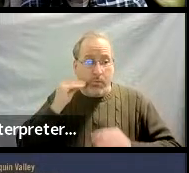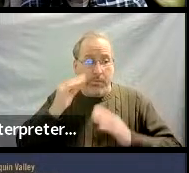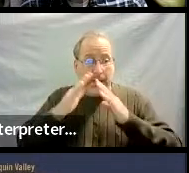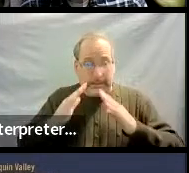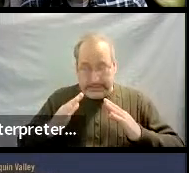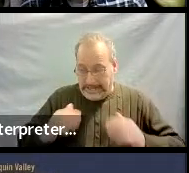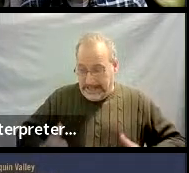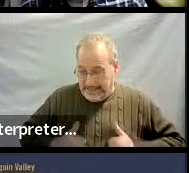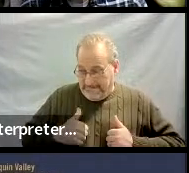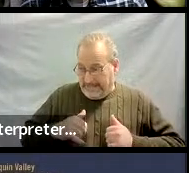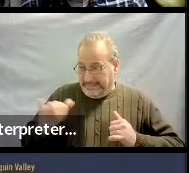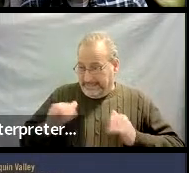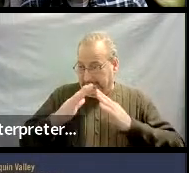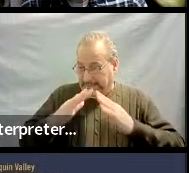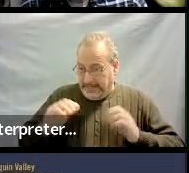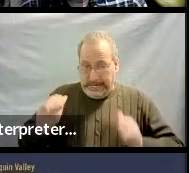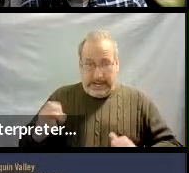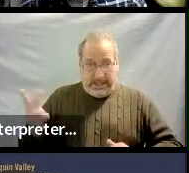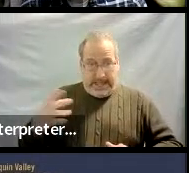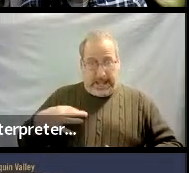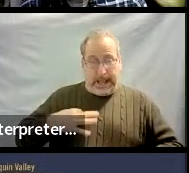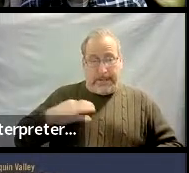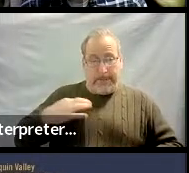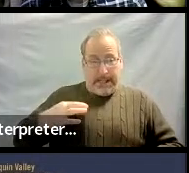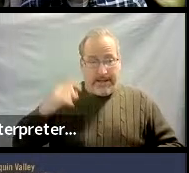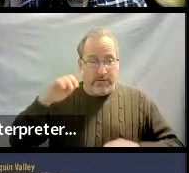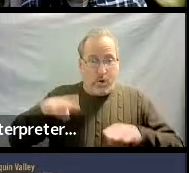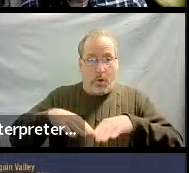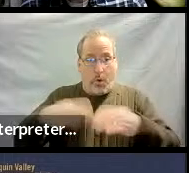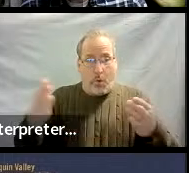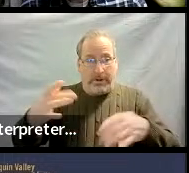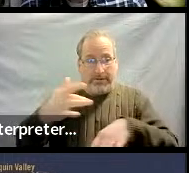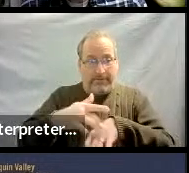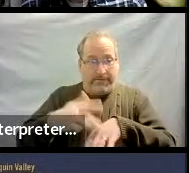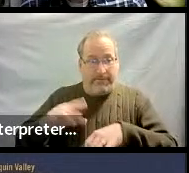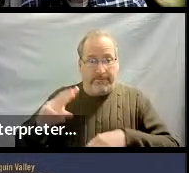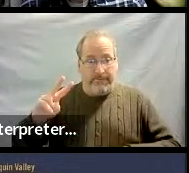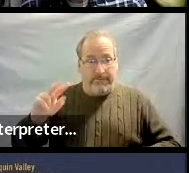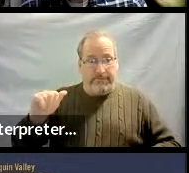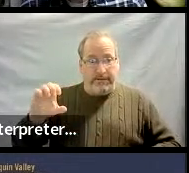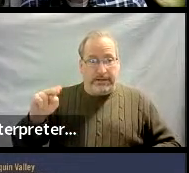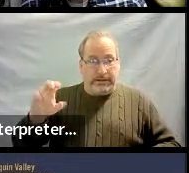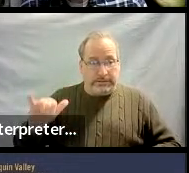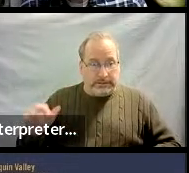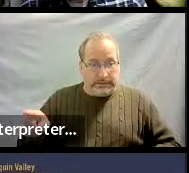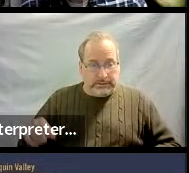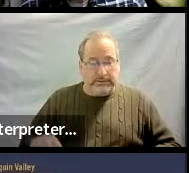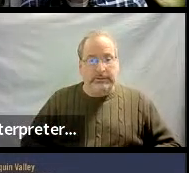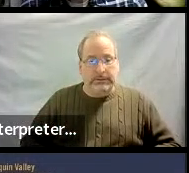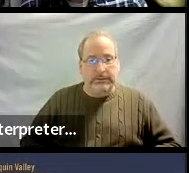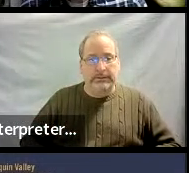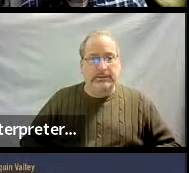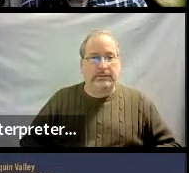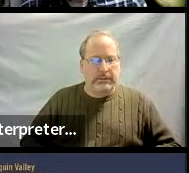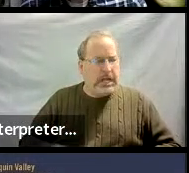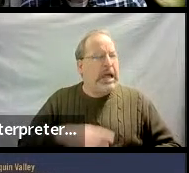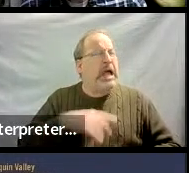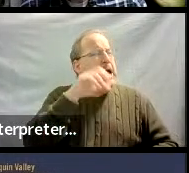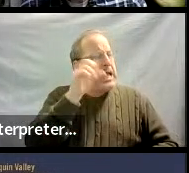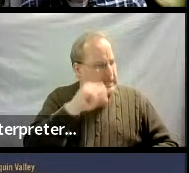existing members, could apply for the open vacancies. Yeah, we have not limited it in the